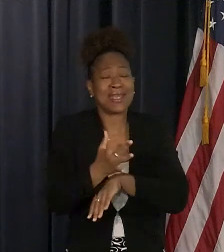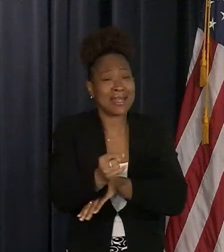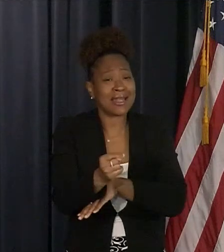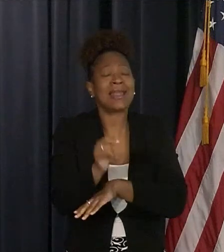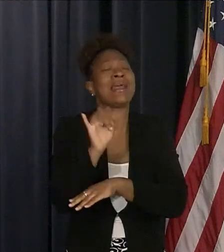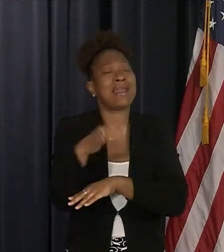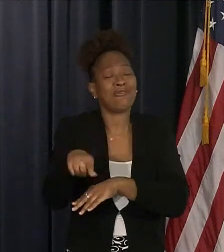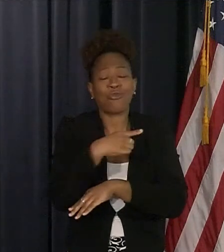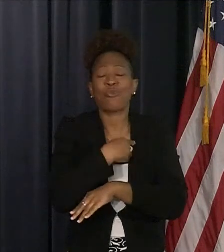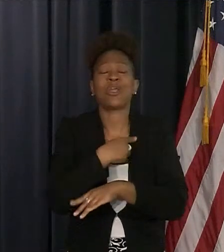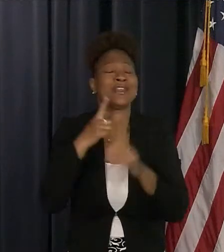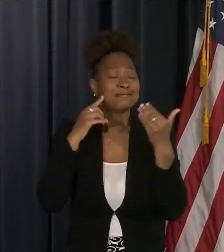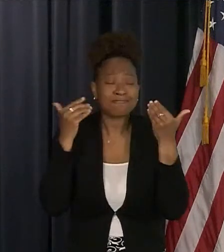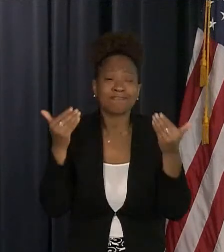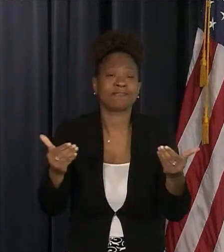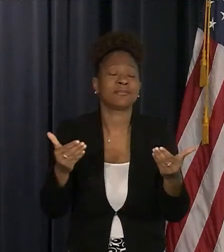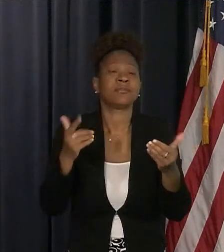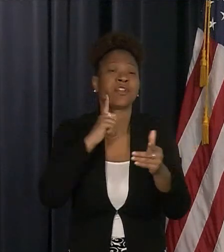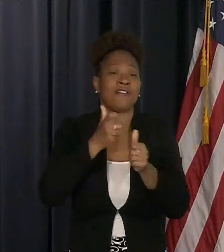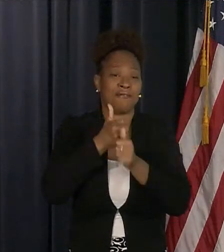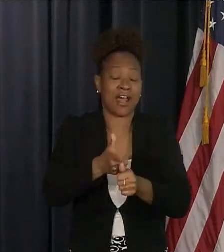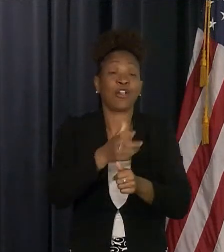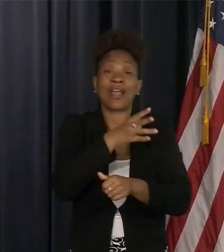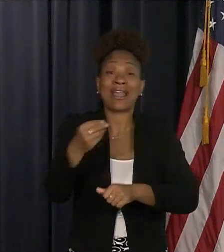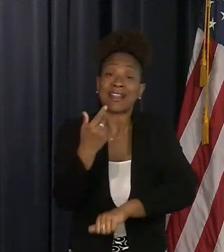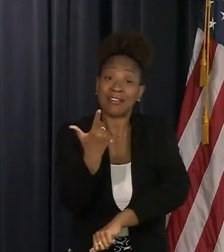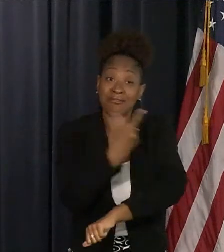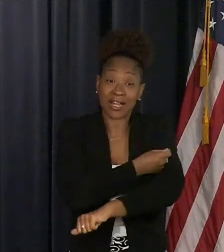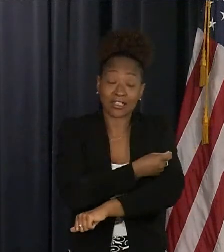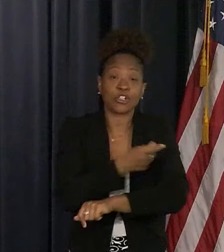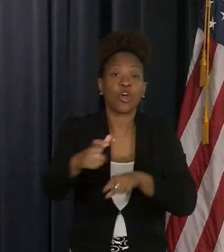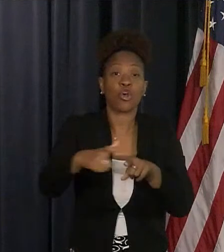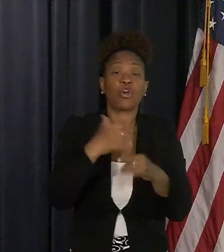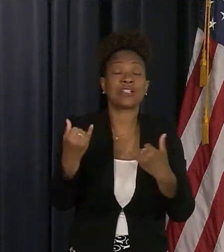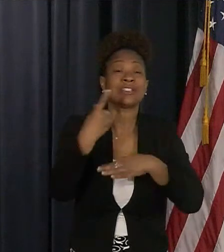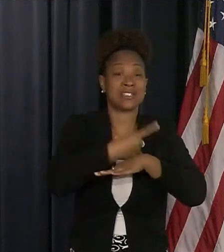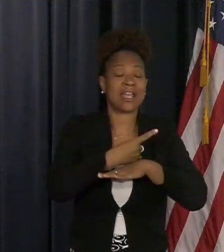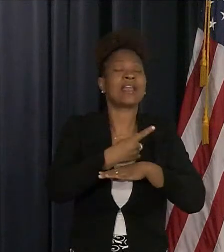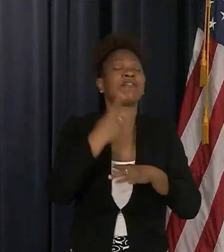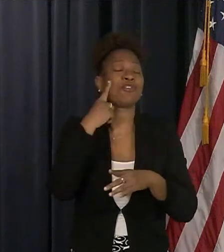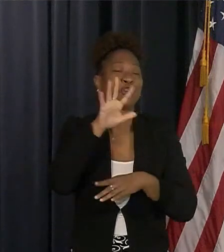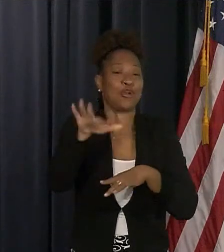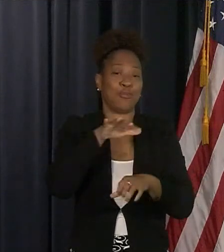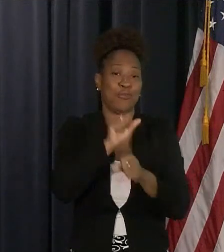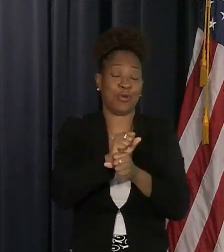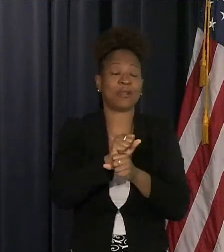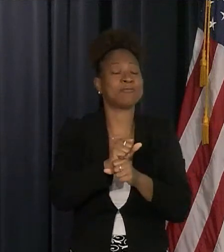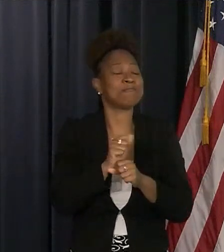sure you get vaccinated, and please give us a call today to schedule your appointment. And with that, I'll turn it back over to the mayor.